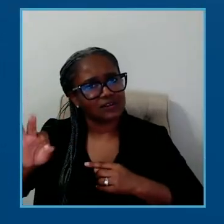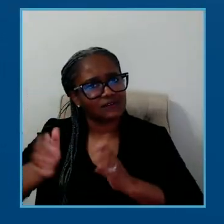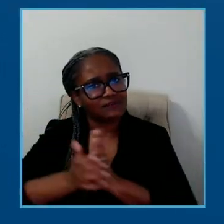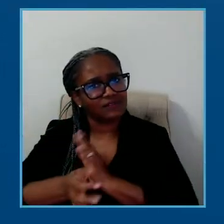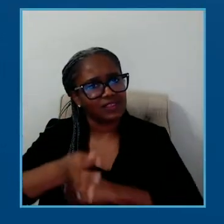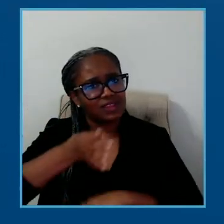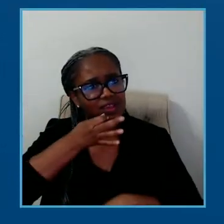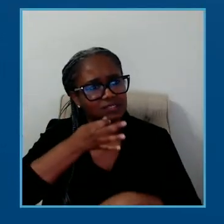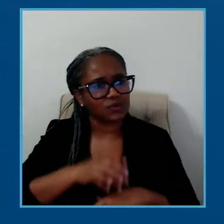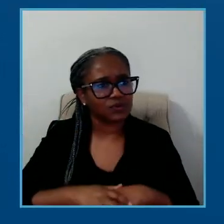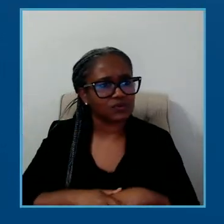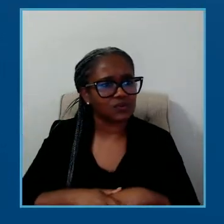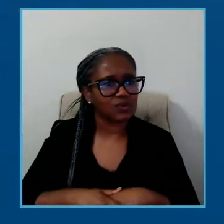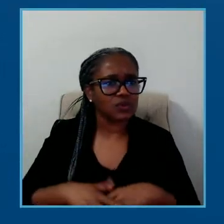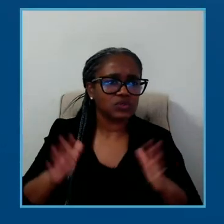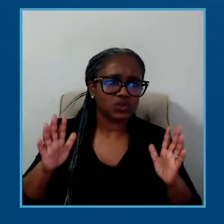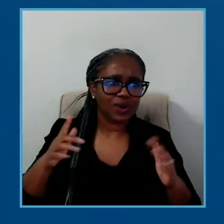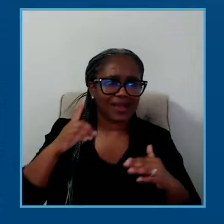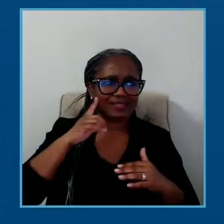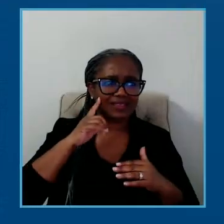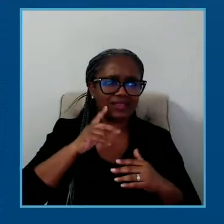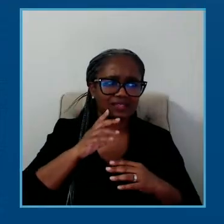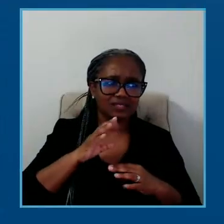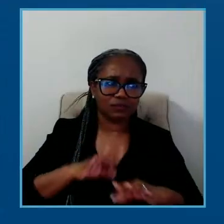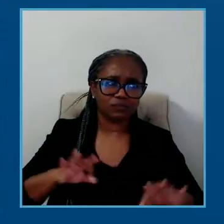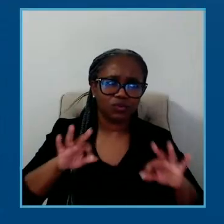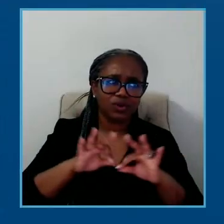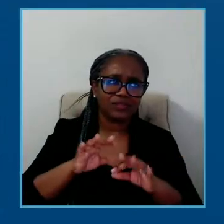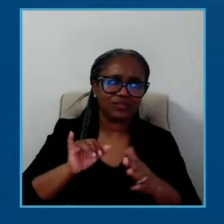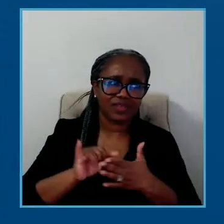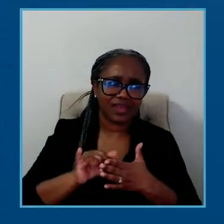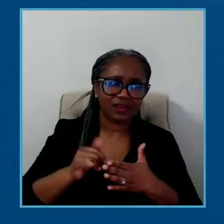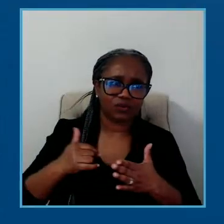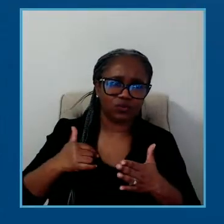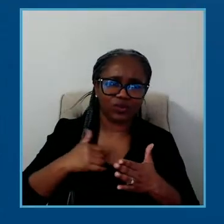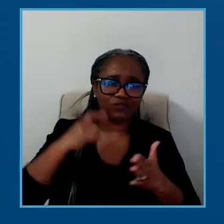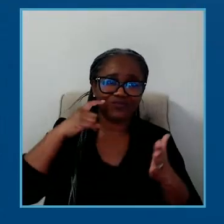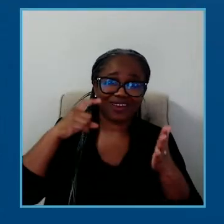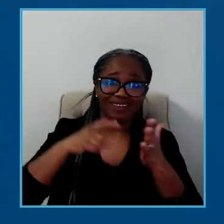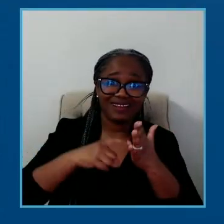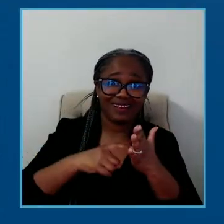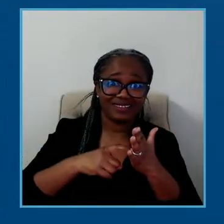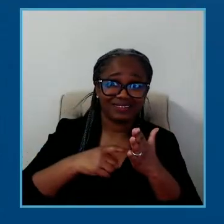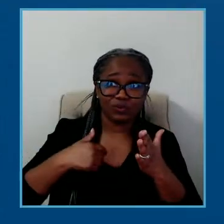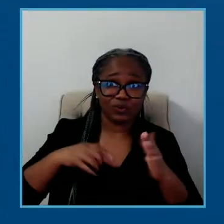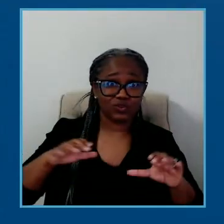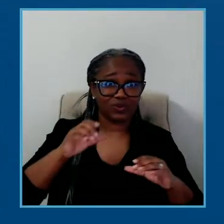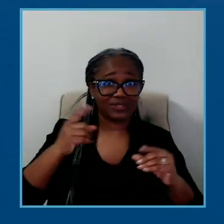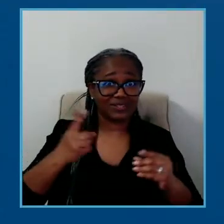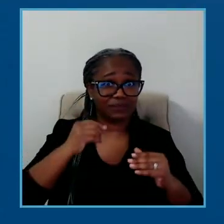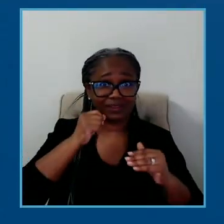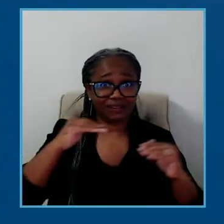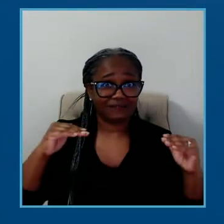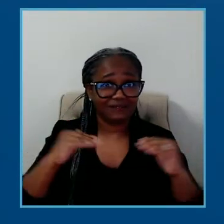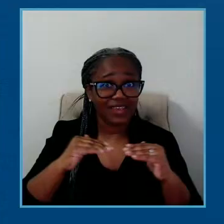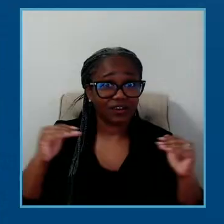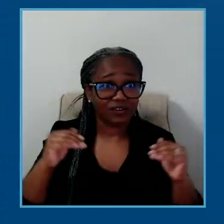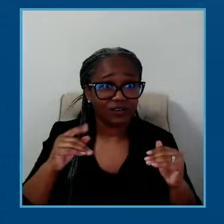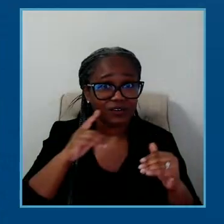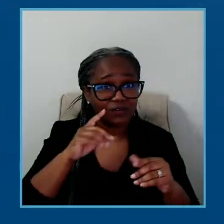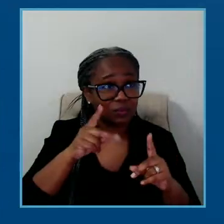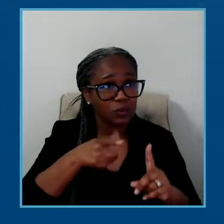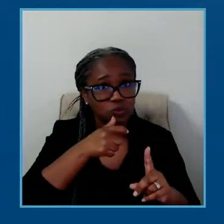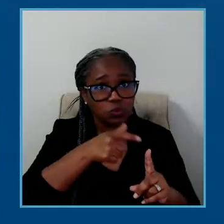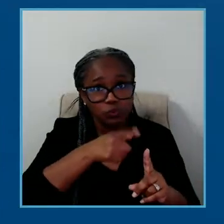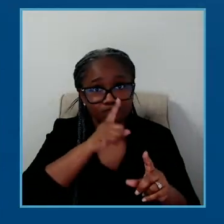5th had the ballots been counted properly. And so the mistake was made. What was done was fine, putting 2 ballots, 2 questions